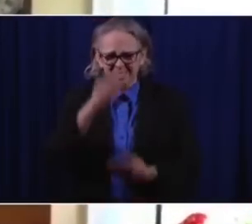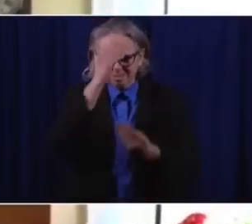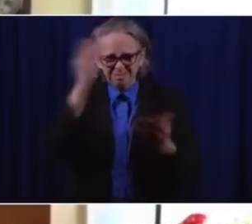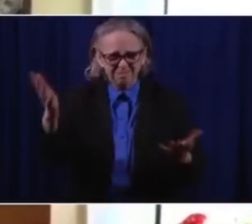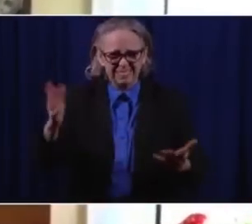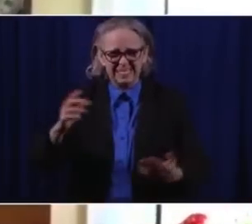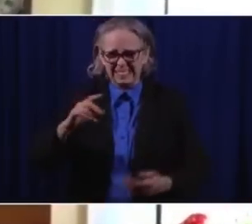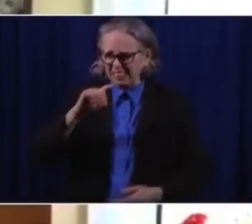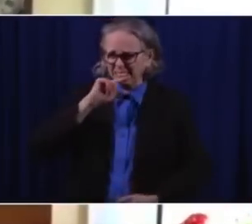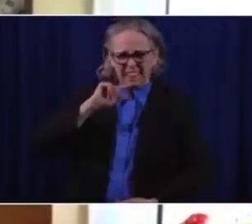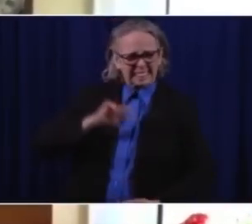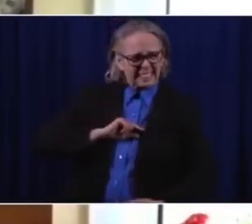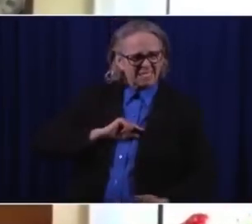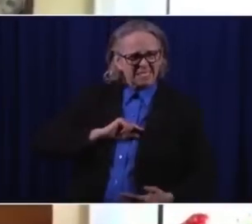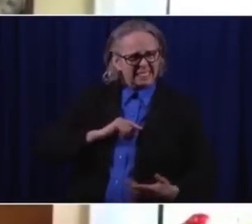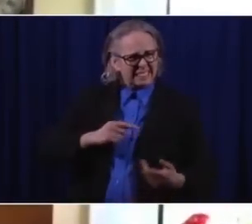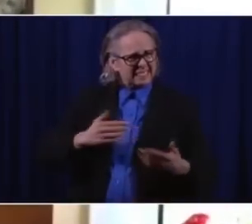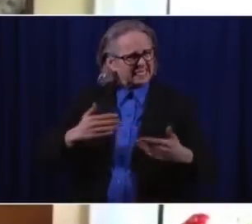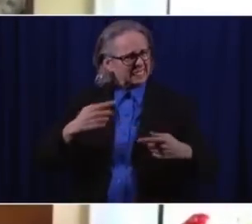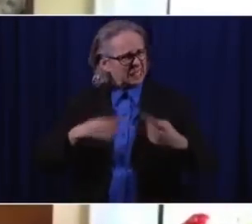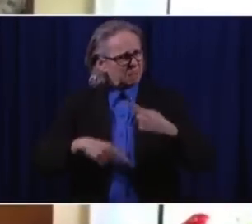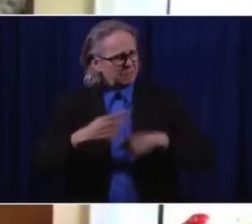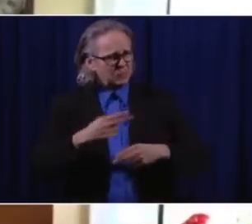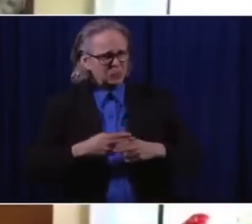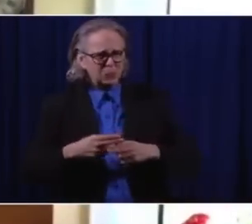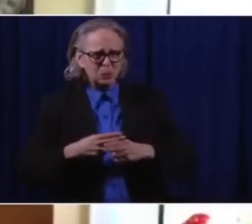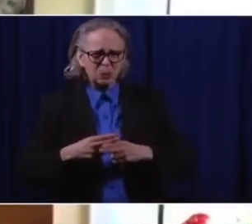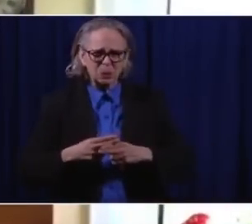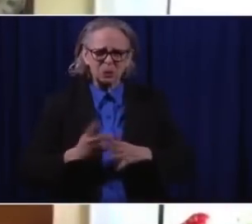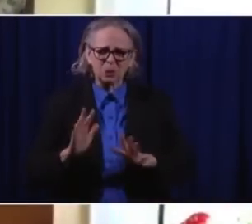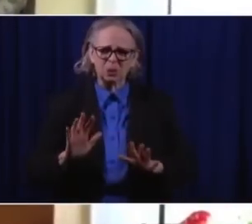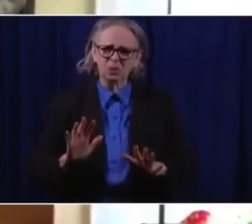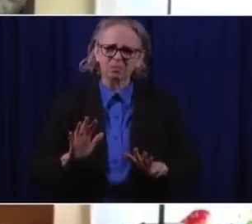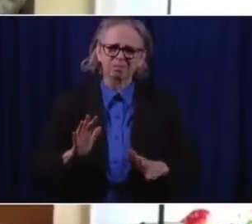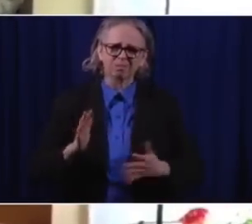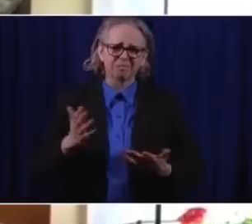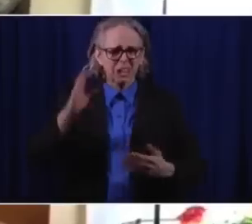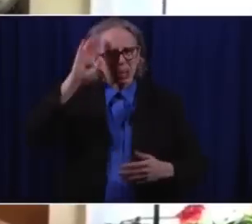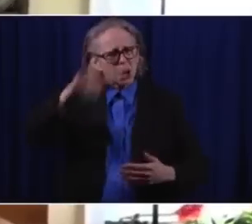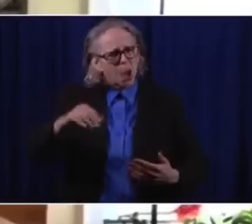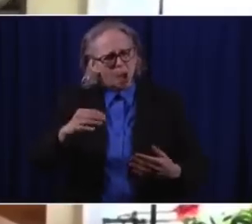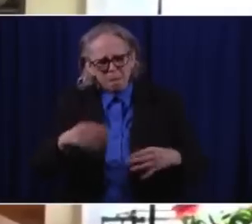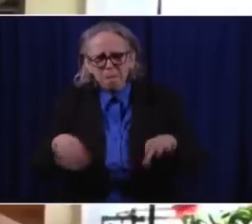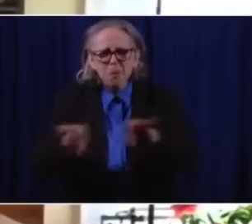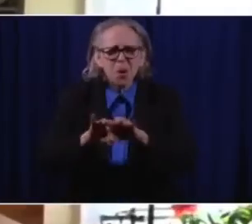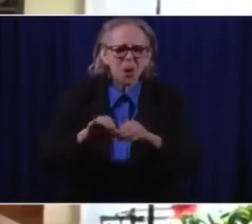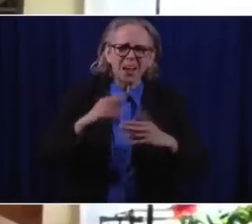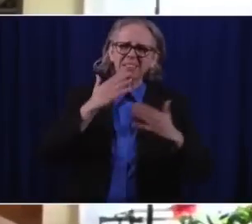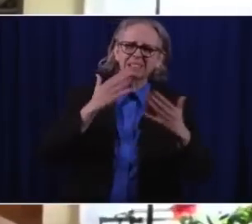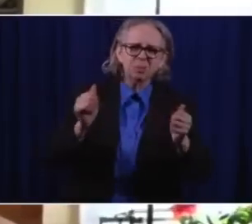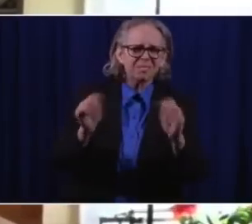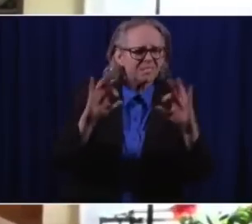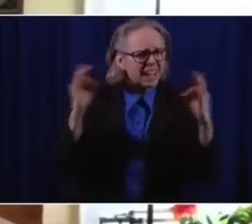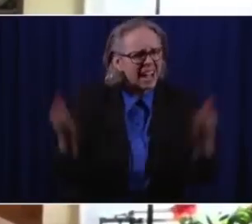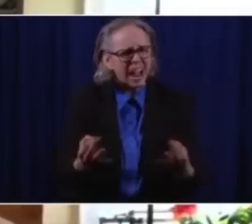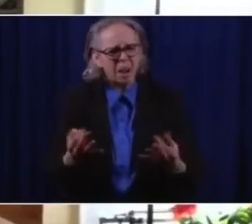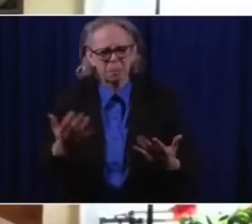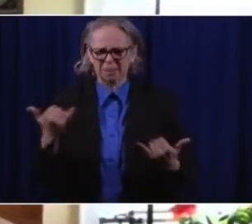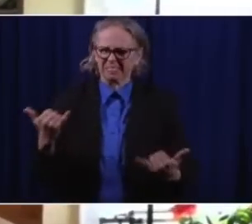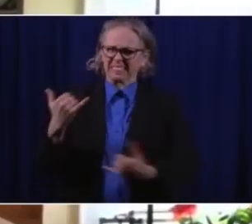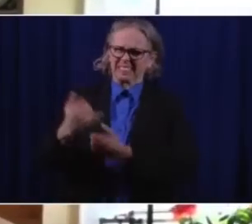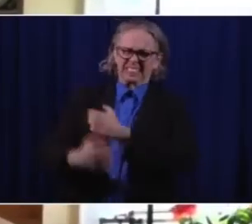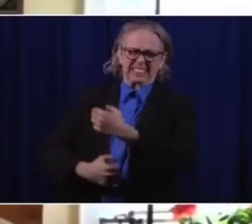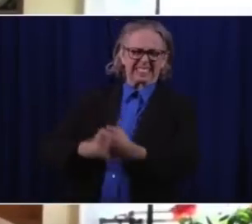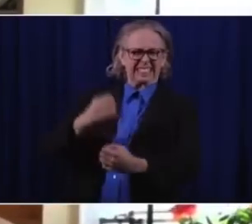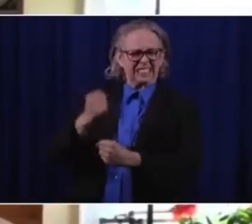certainly one of our favorite holidays, and I know that everyone's going to be celebrating differently than we have in the past. And I